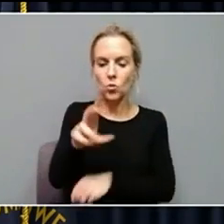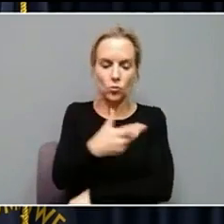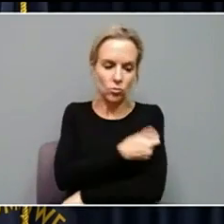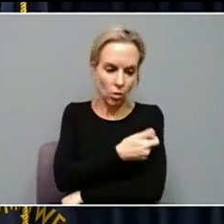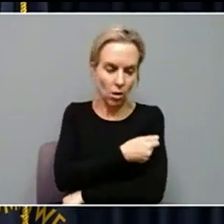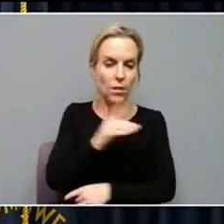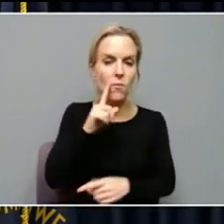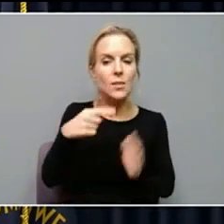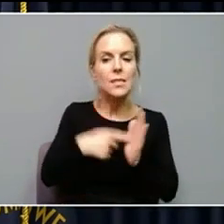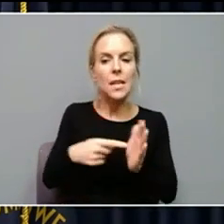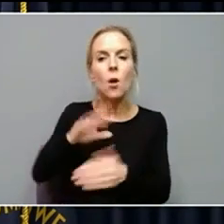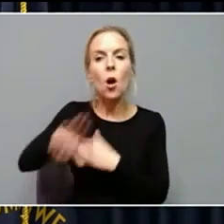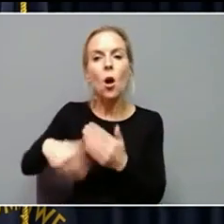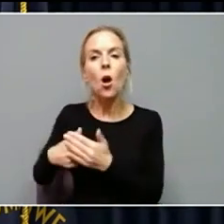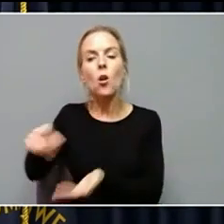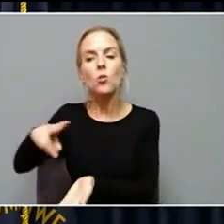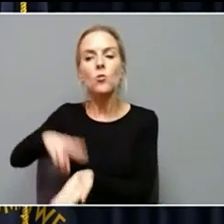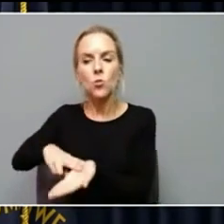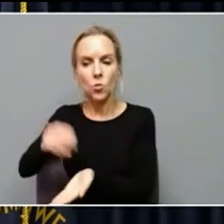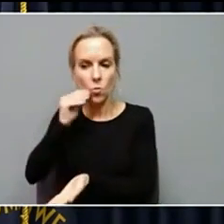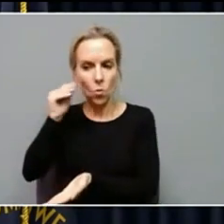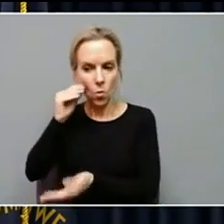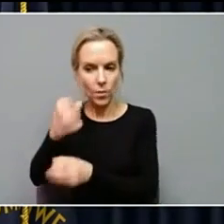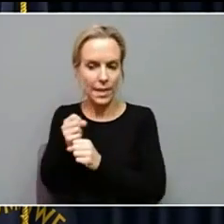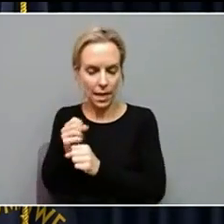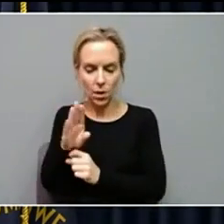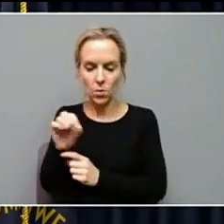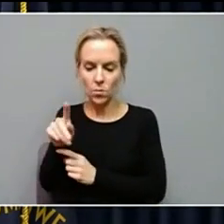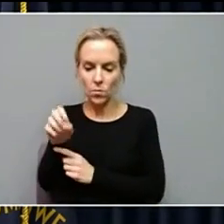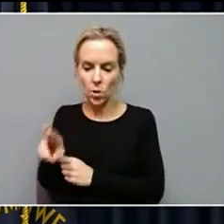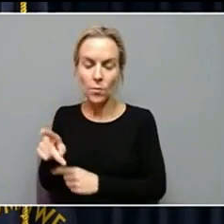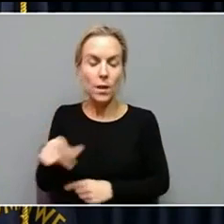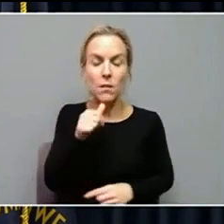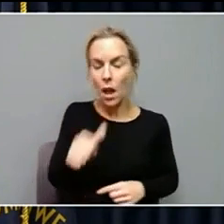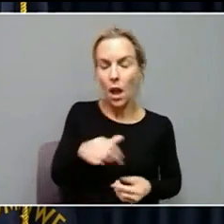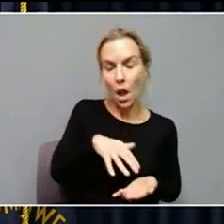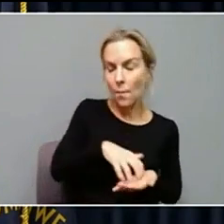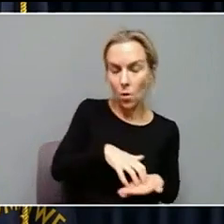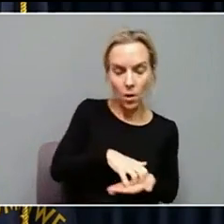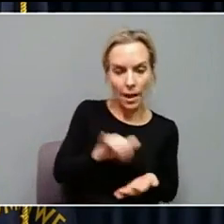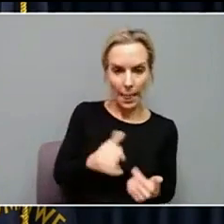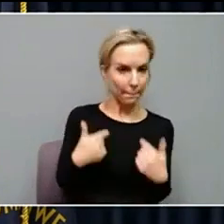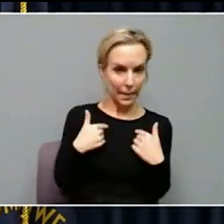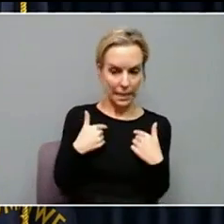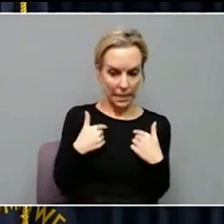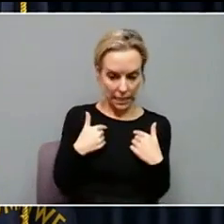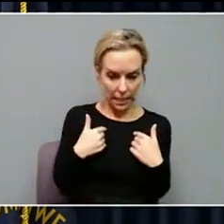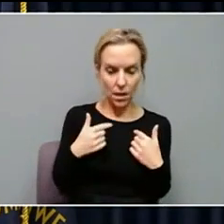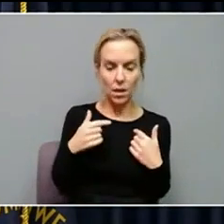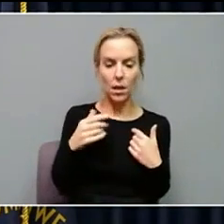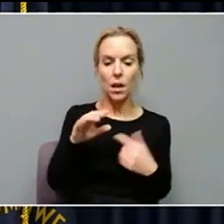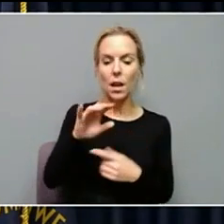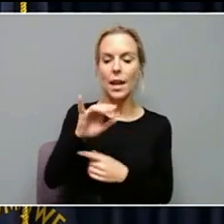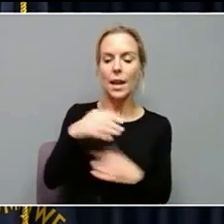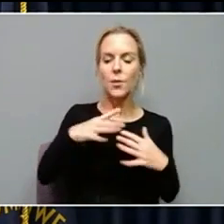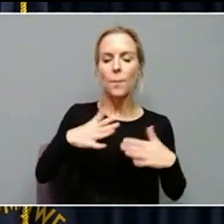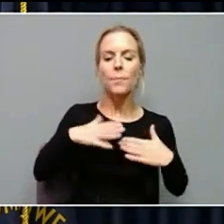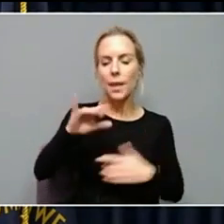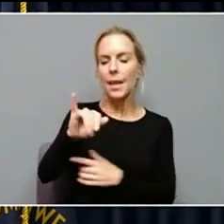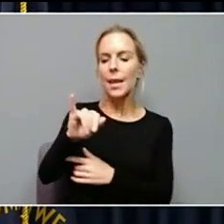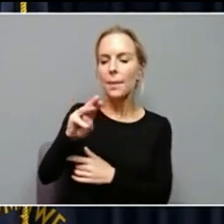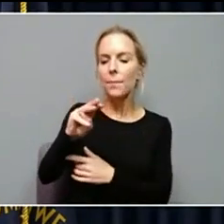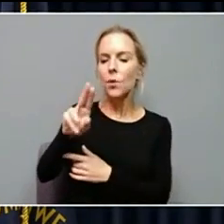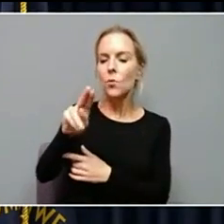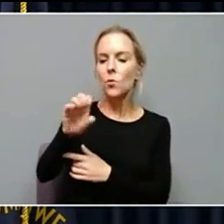the individuals are going to get them. That's different than if you're not immunocompromised, like me. You can get your third shot starting